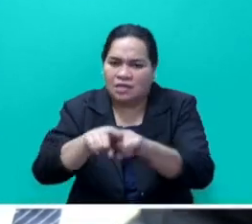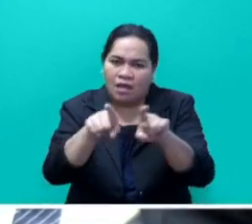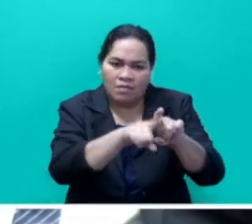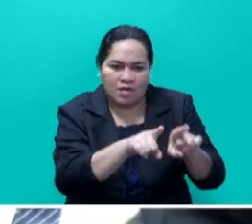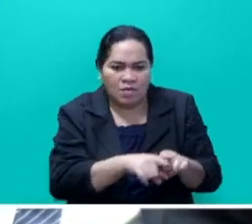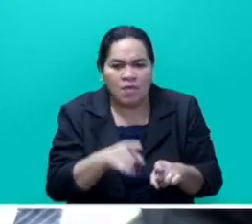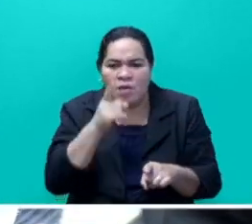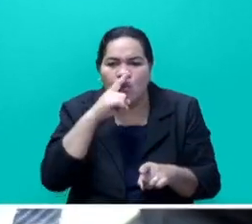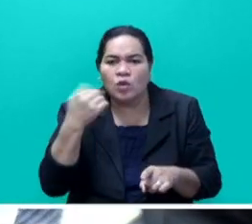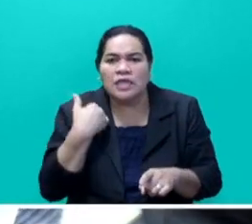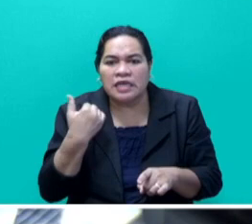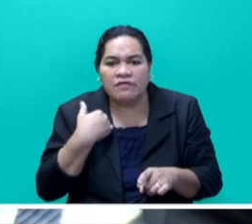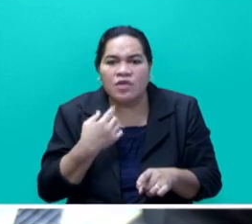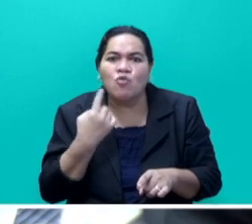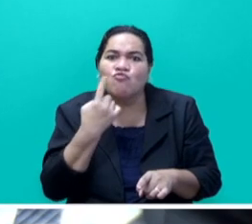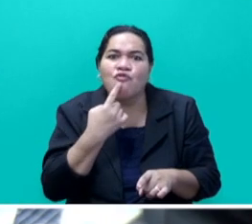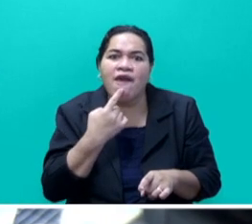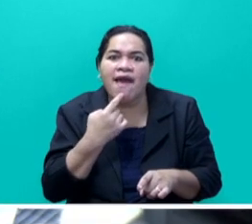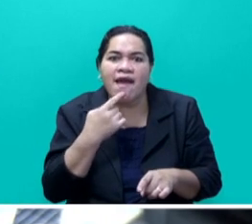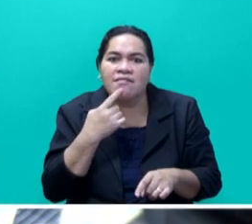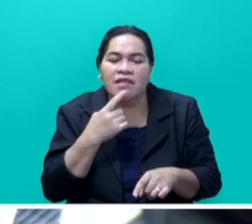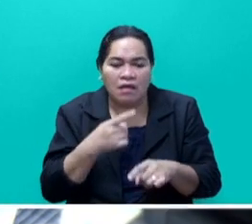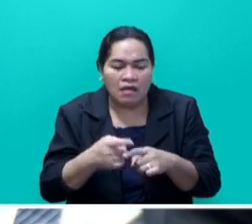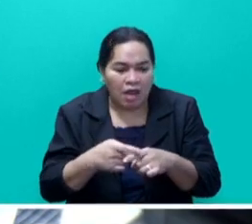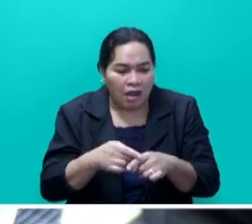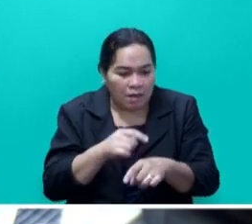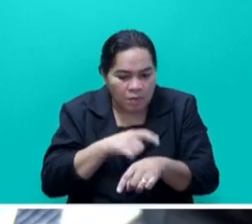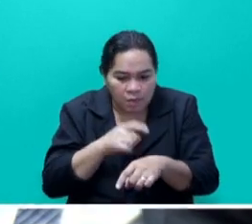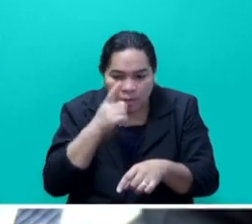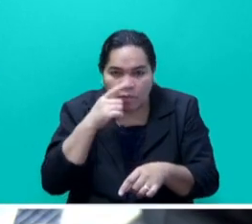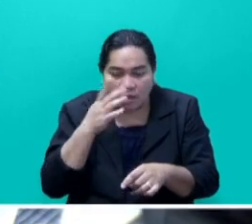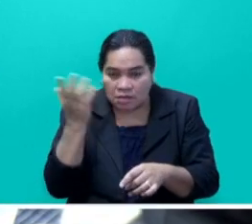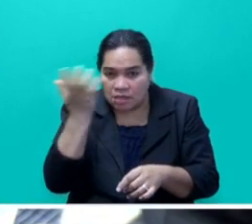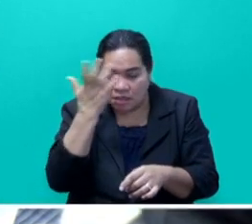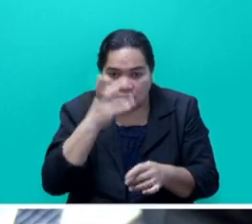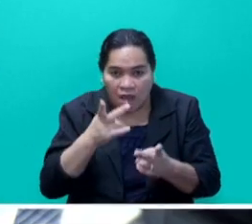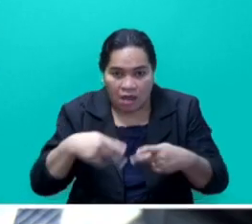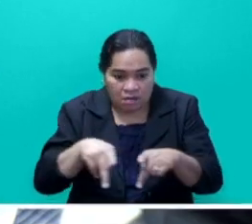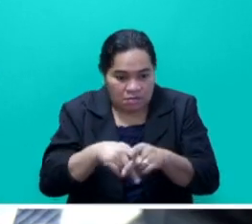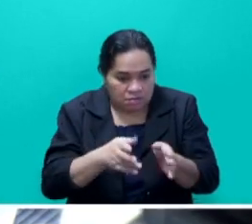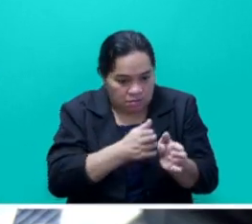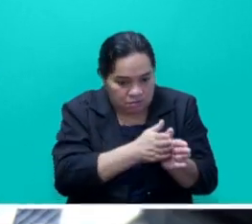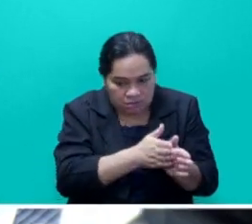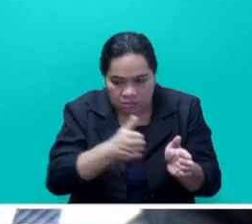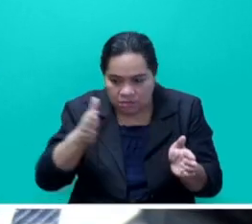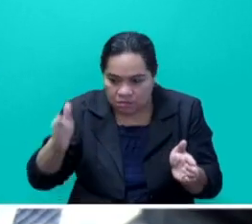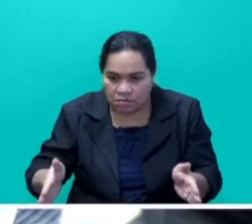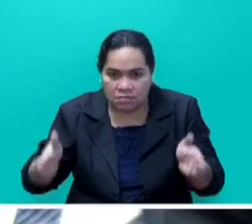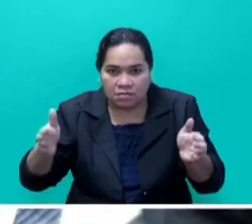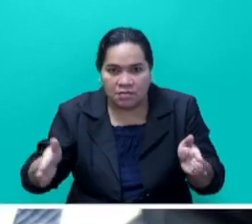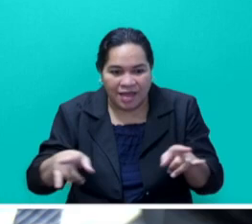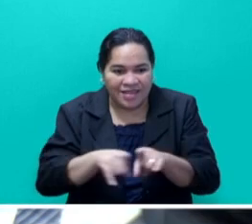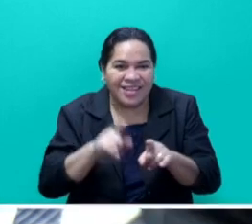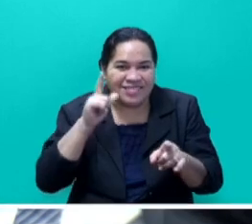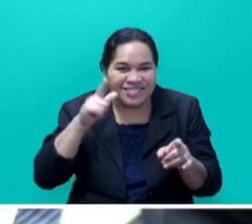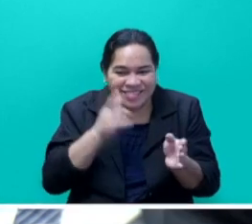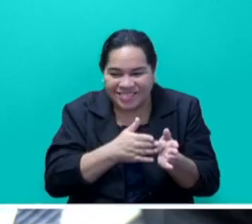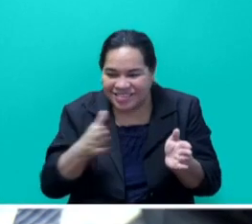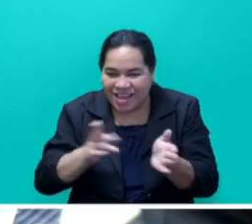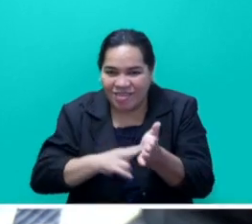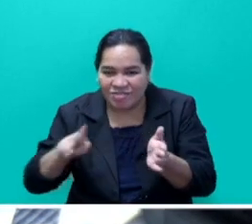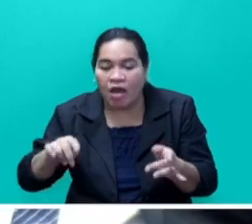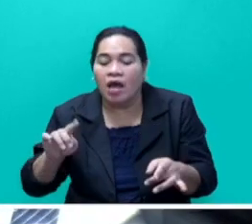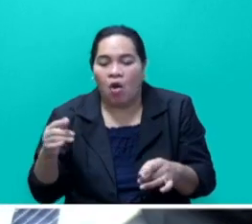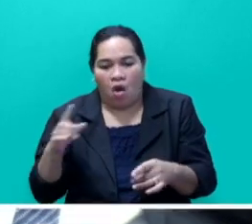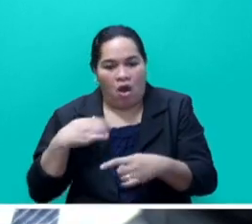zone of our containment areas. All of us are possible spreaders, given the fact